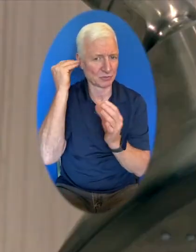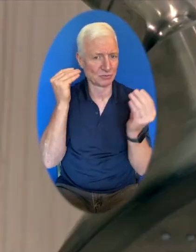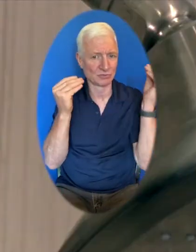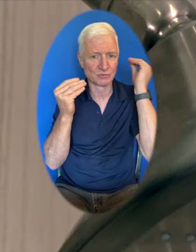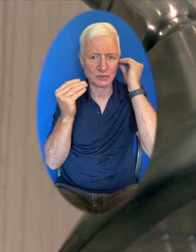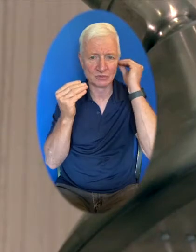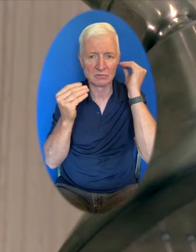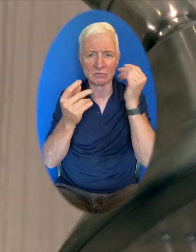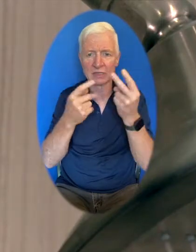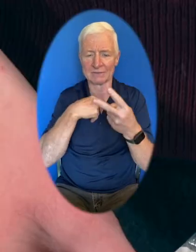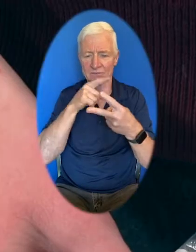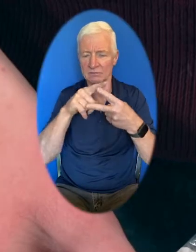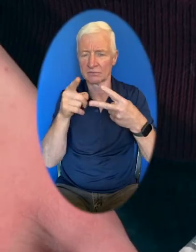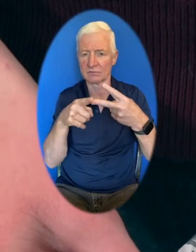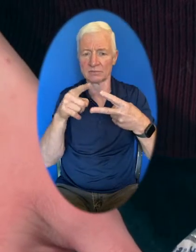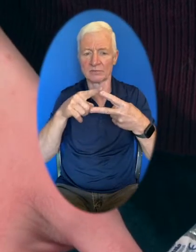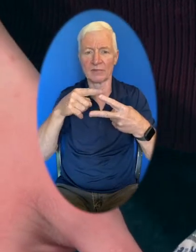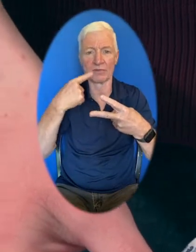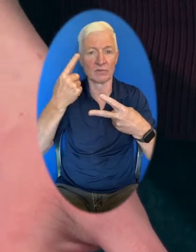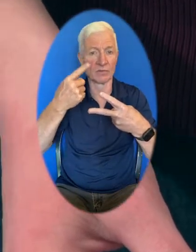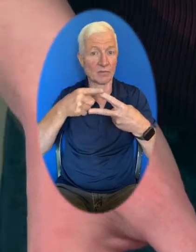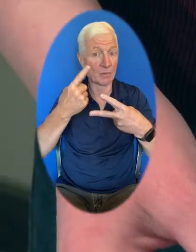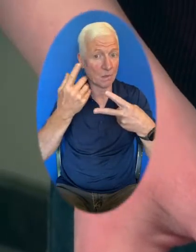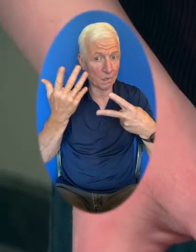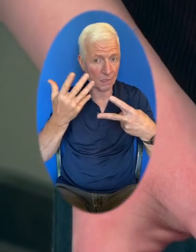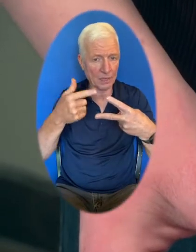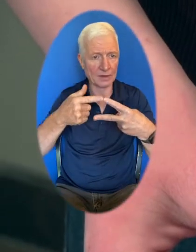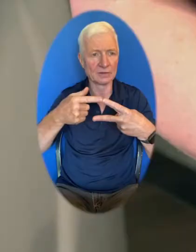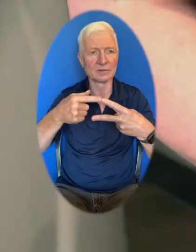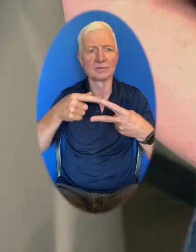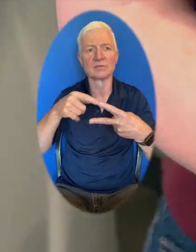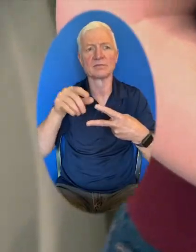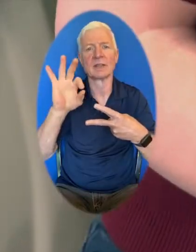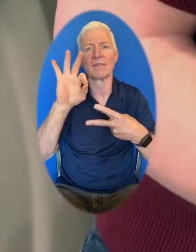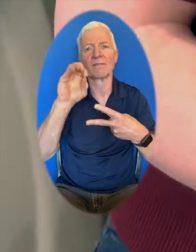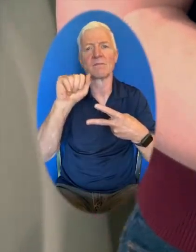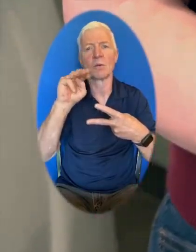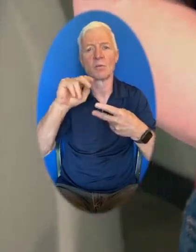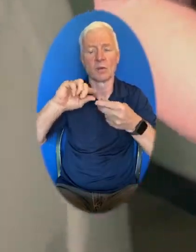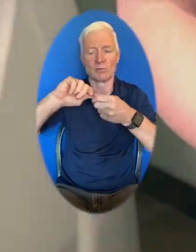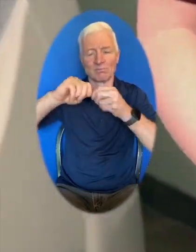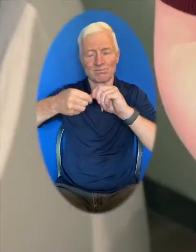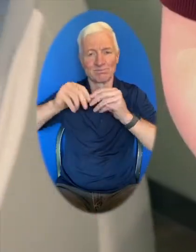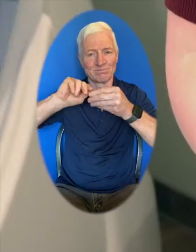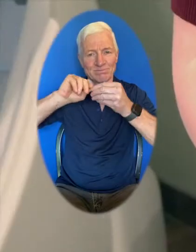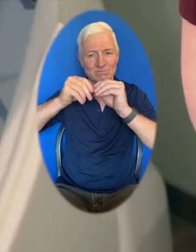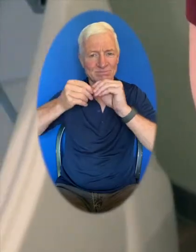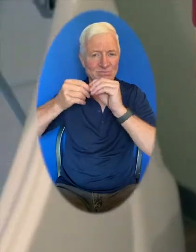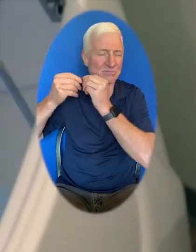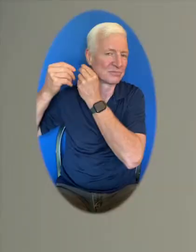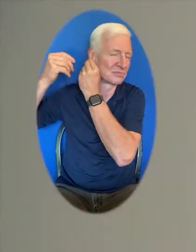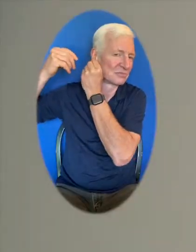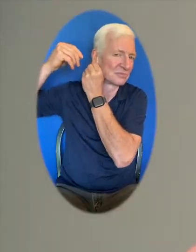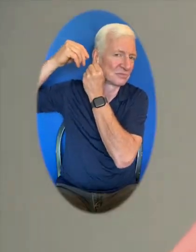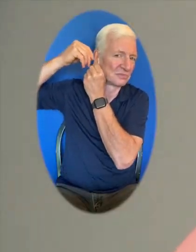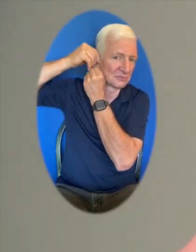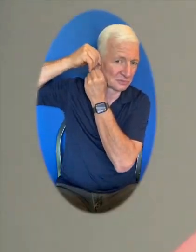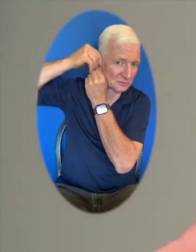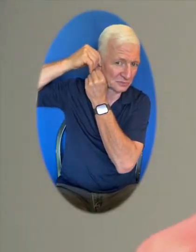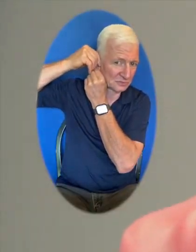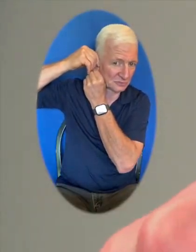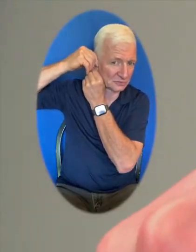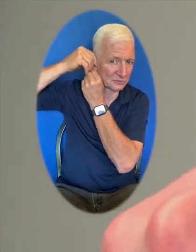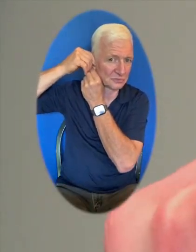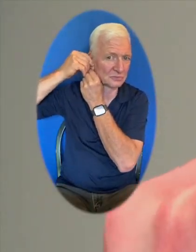them in before you shower. We offer two options. To use the foam earplugs, squeeze, insert into the ear